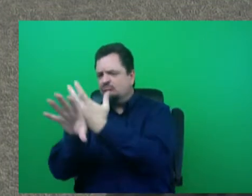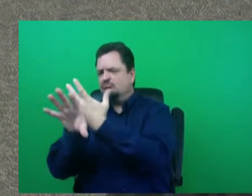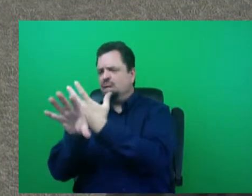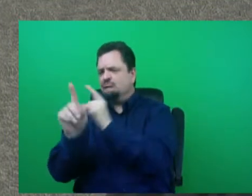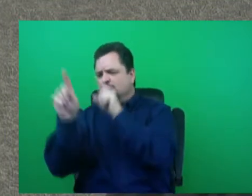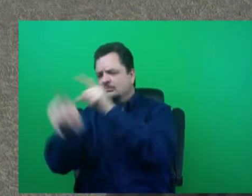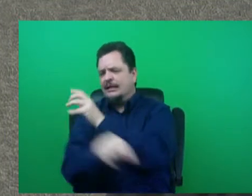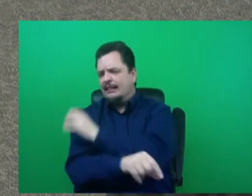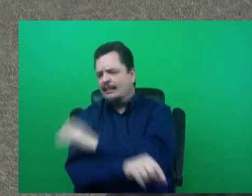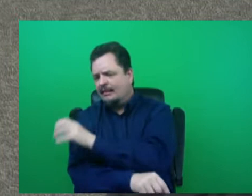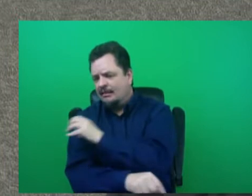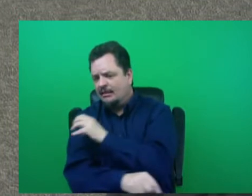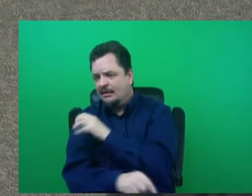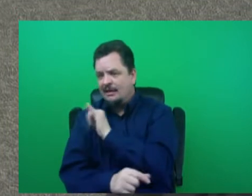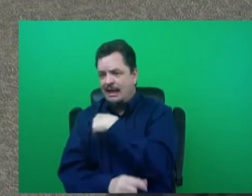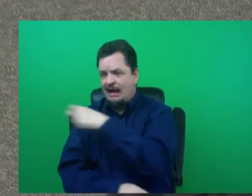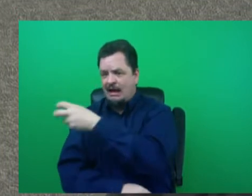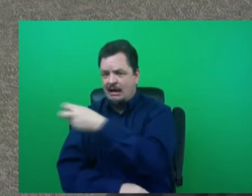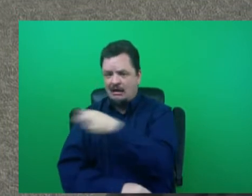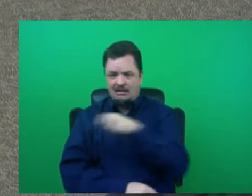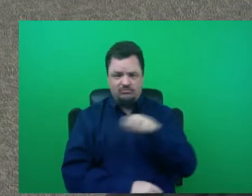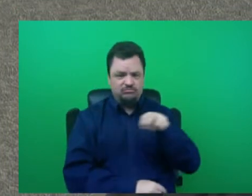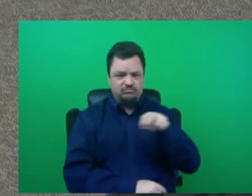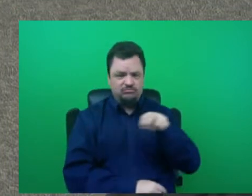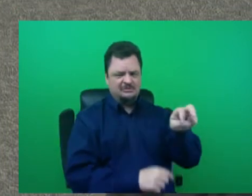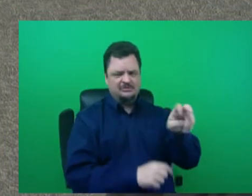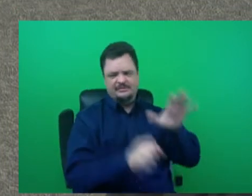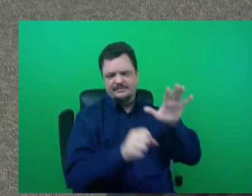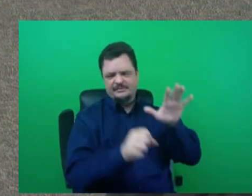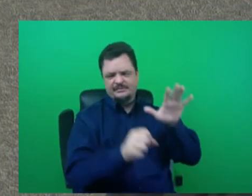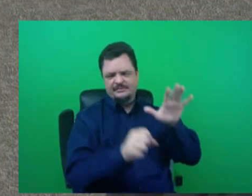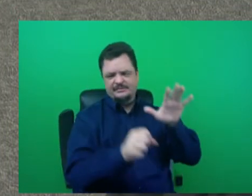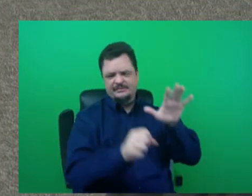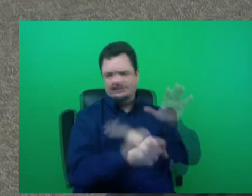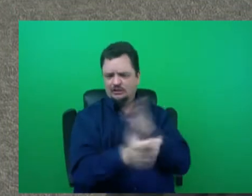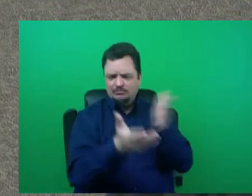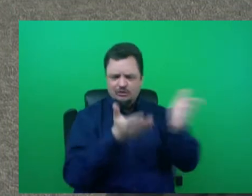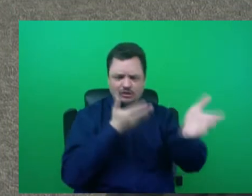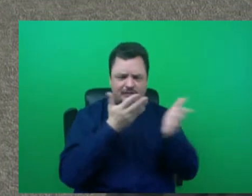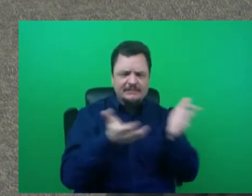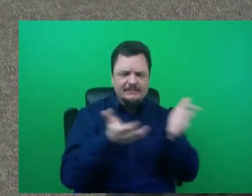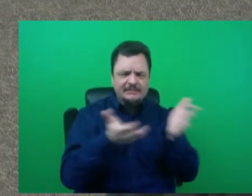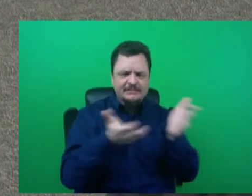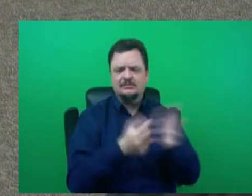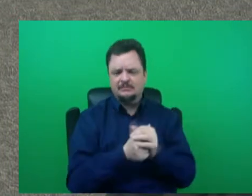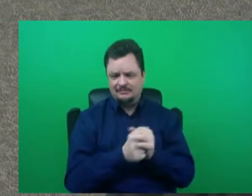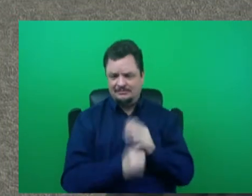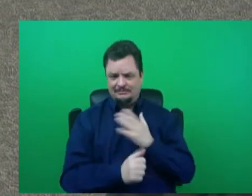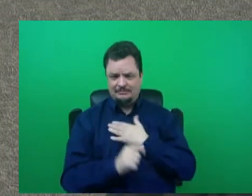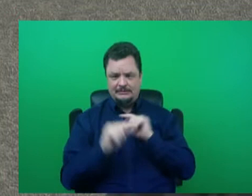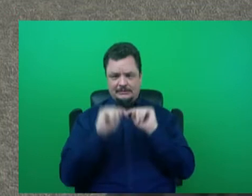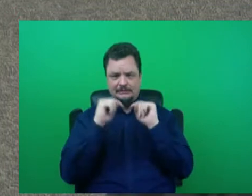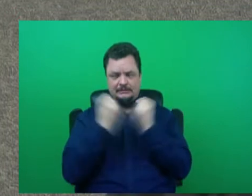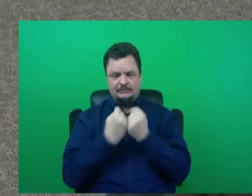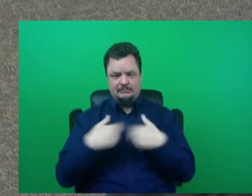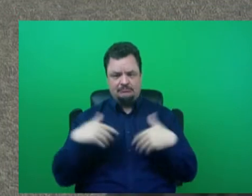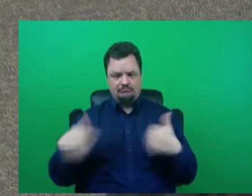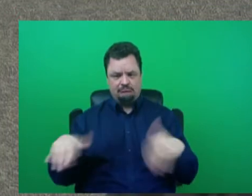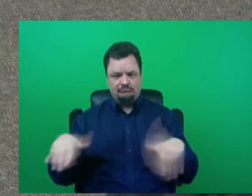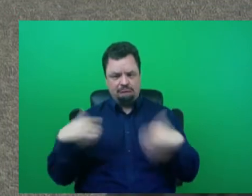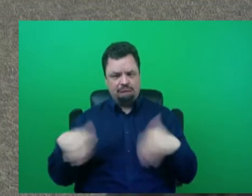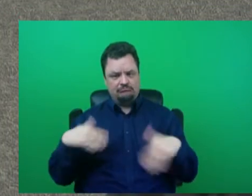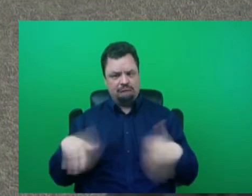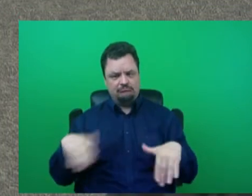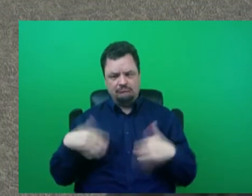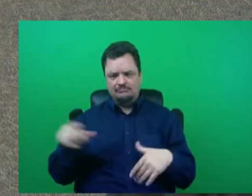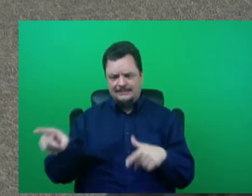full-time services. They took it in stride. My team is phenomenal. The camaraderie and, you know, especially